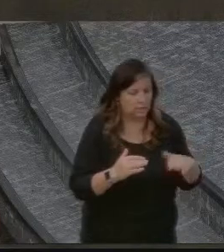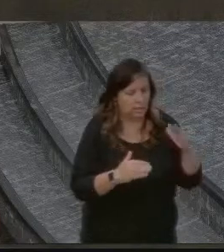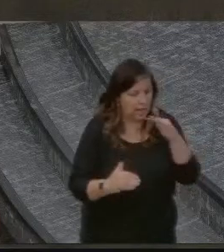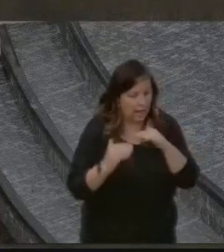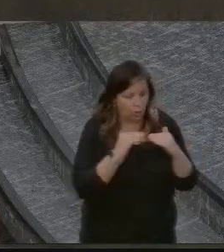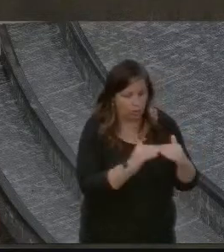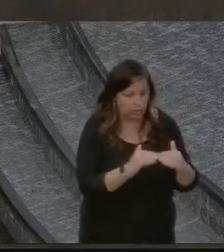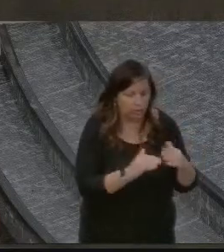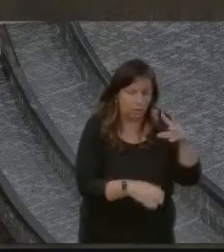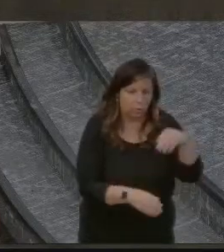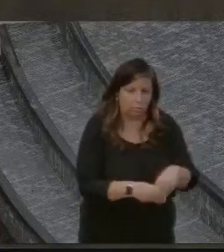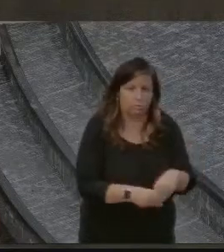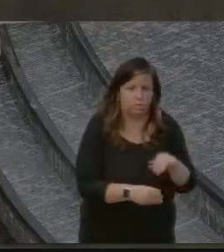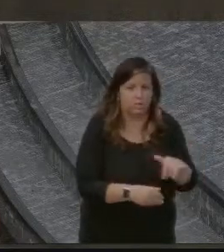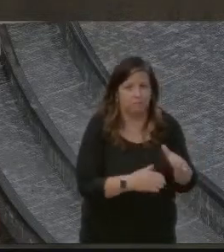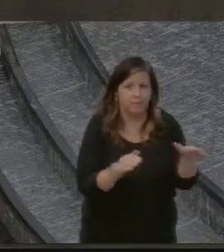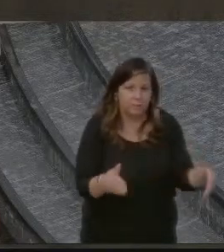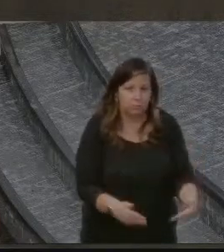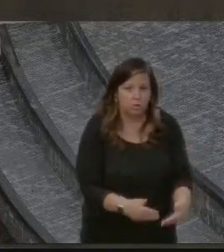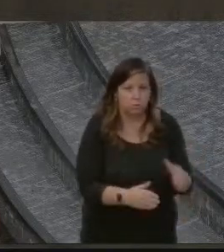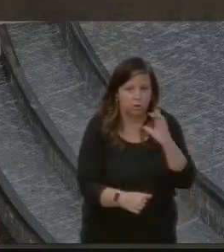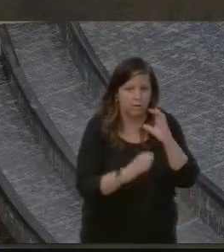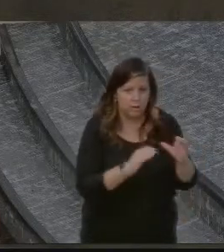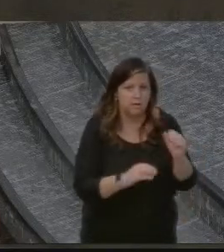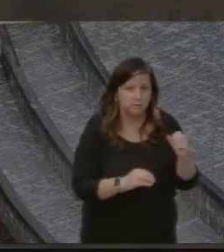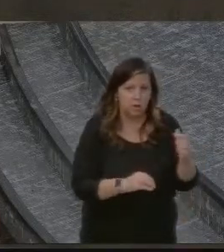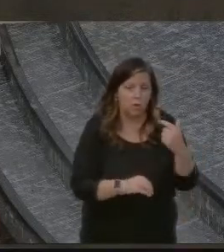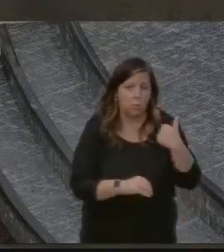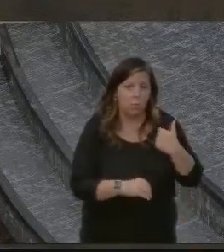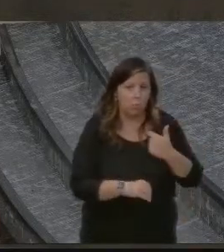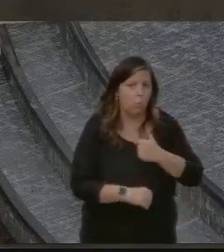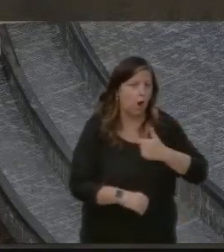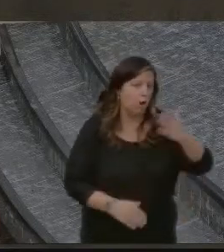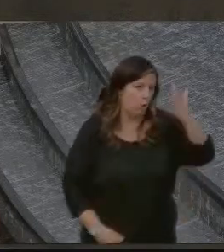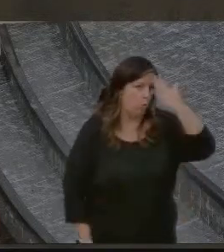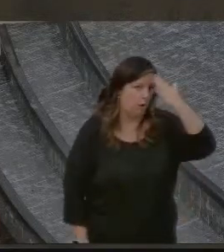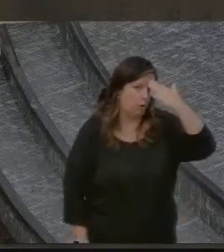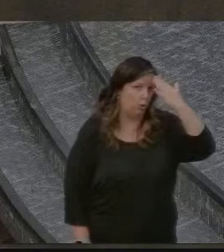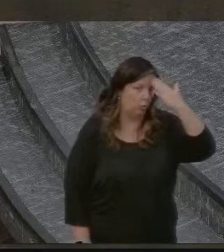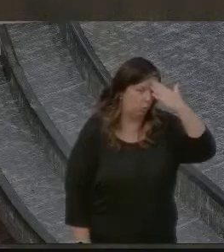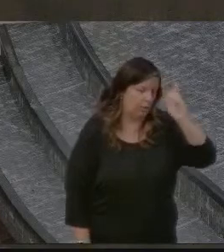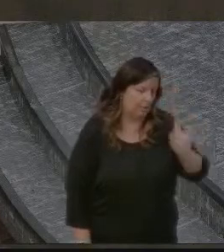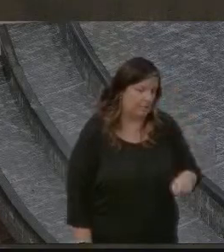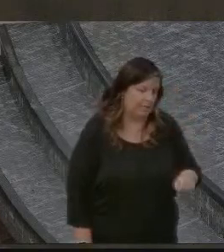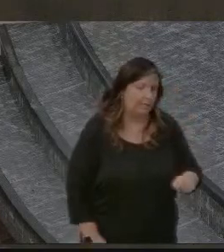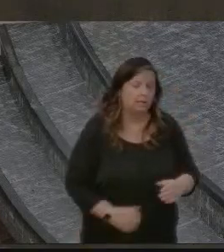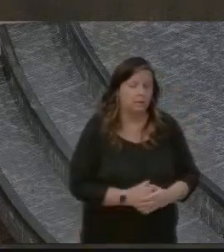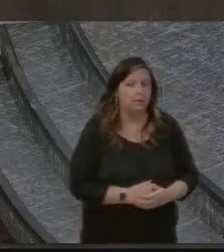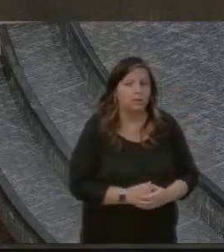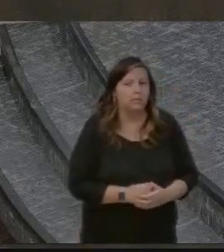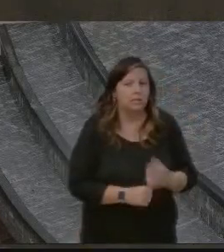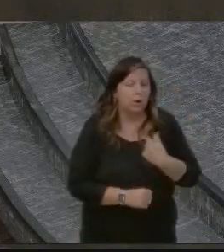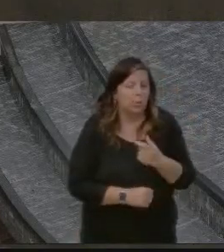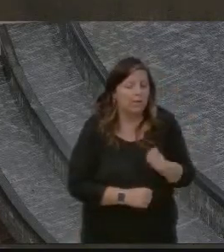conversation. And so I do think it's on our radar, and us just figuring out